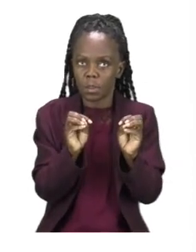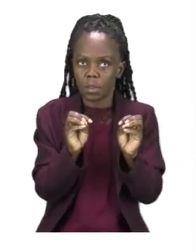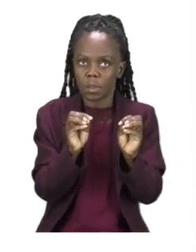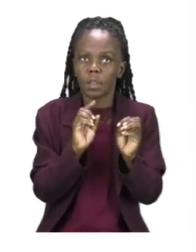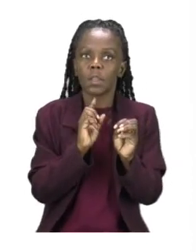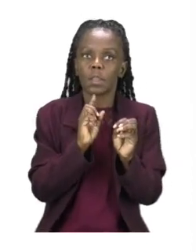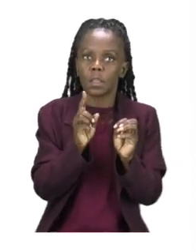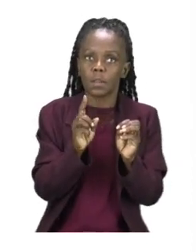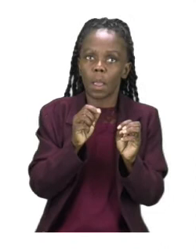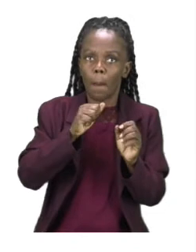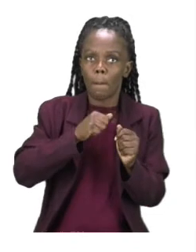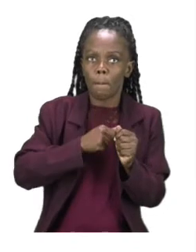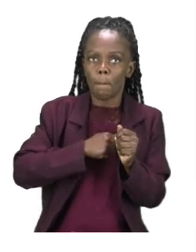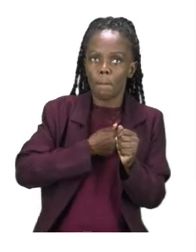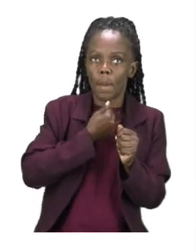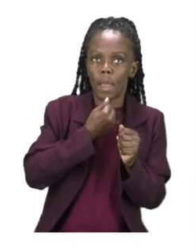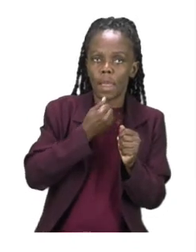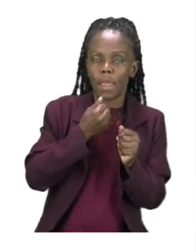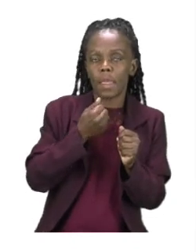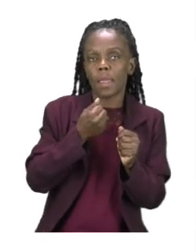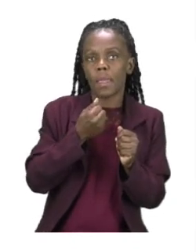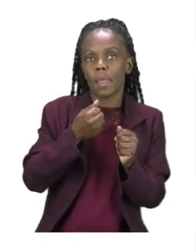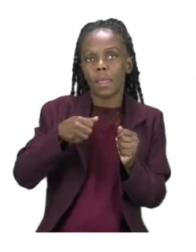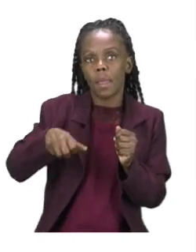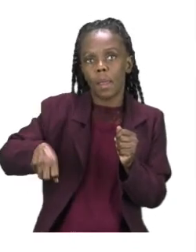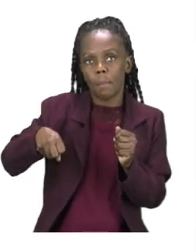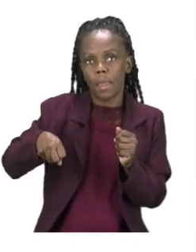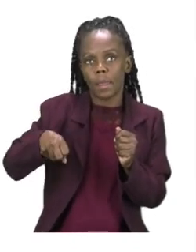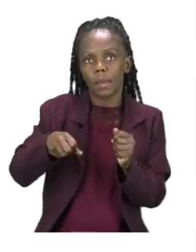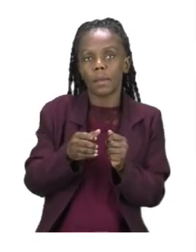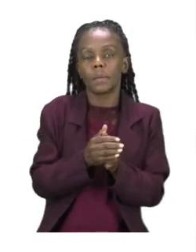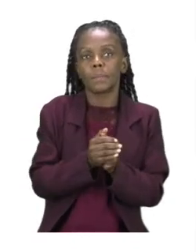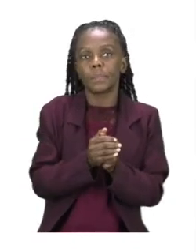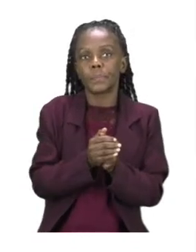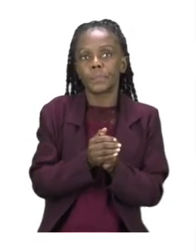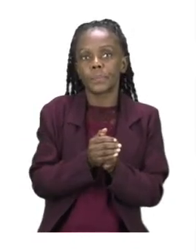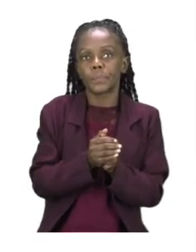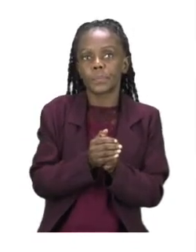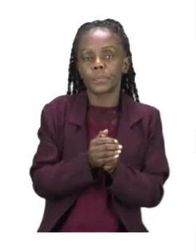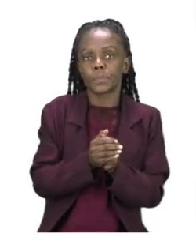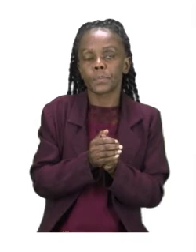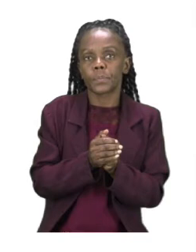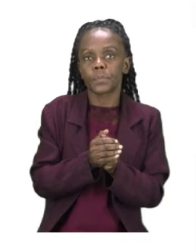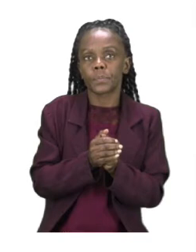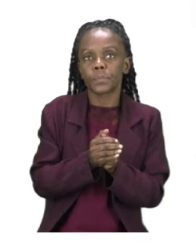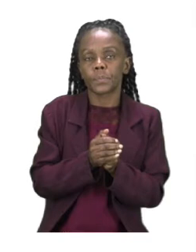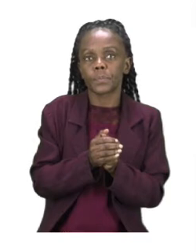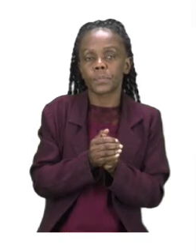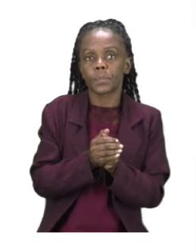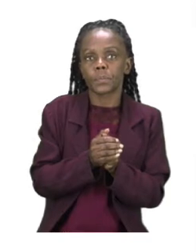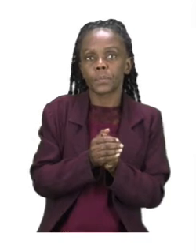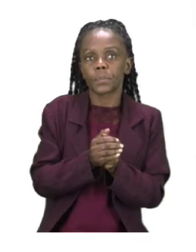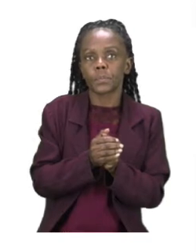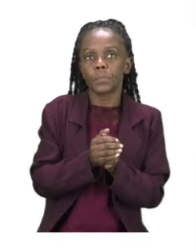bag. So we are going to write that sentence together from the beginning. Let's